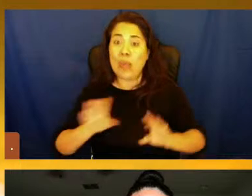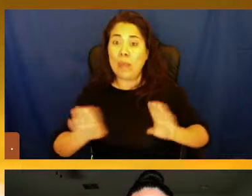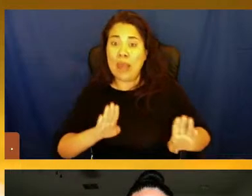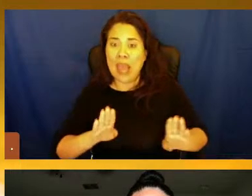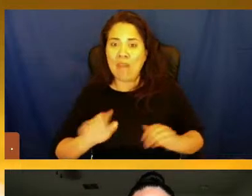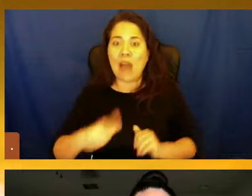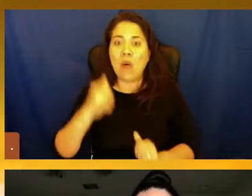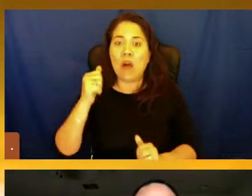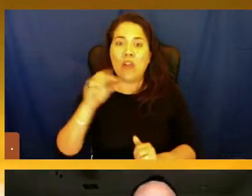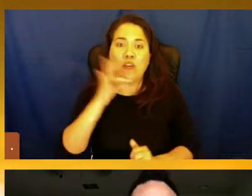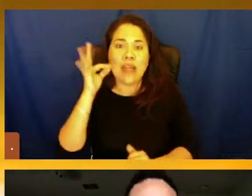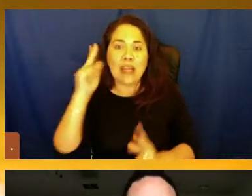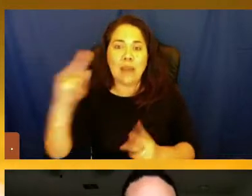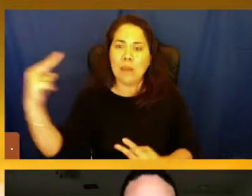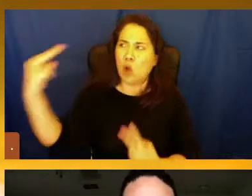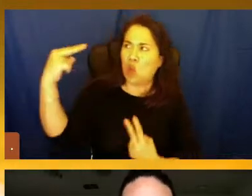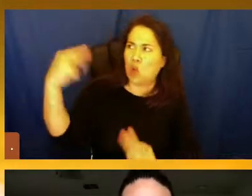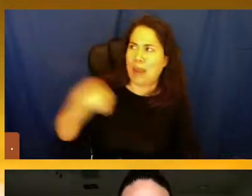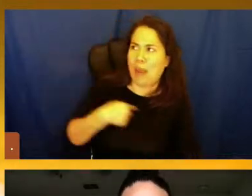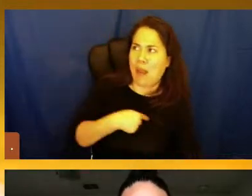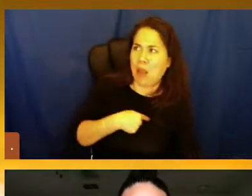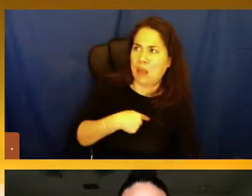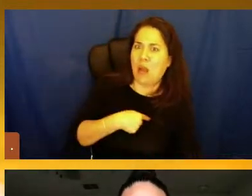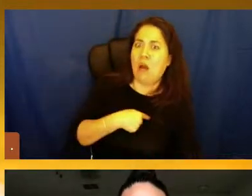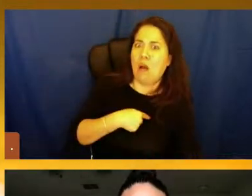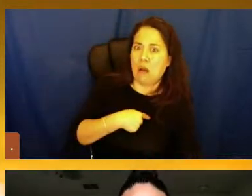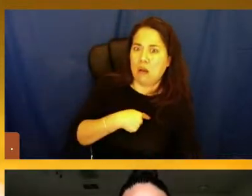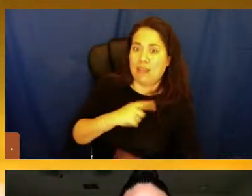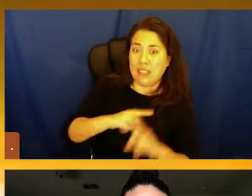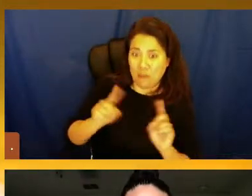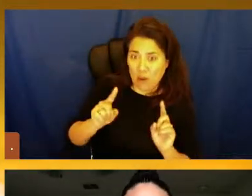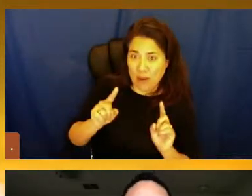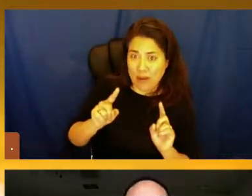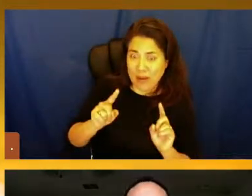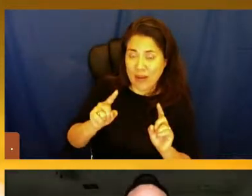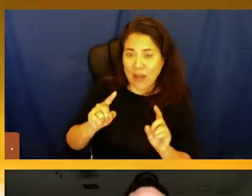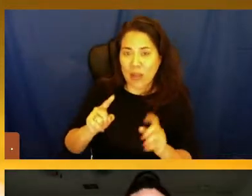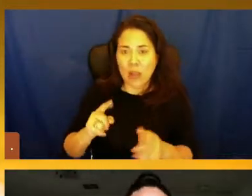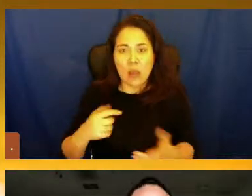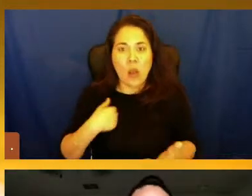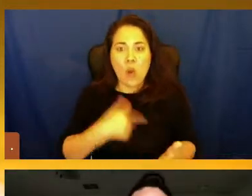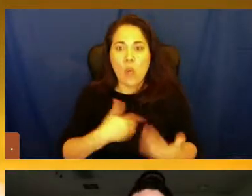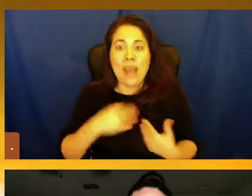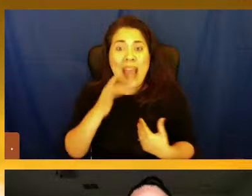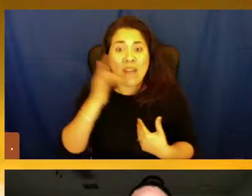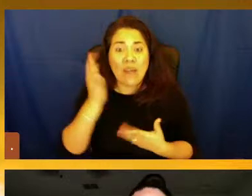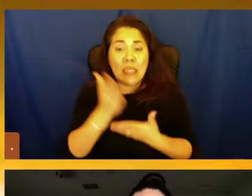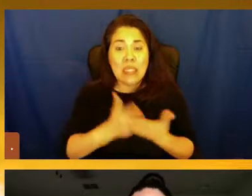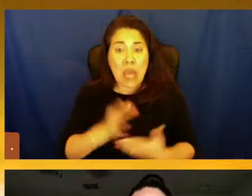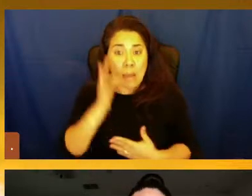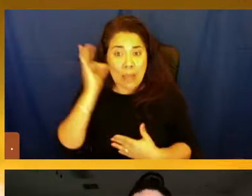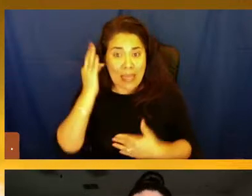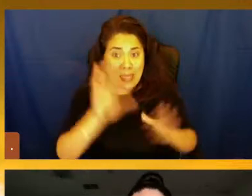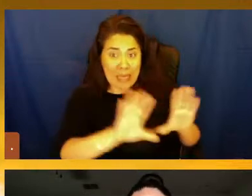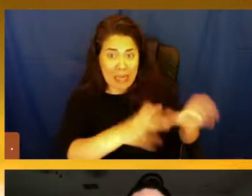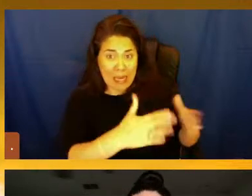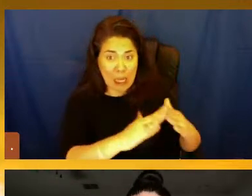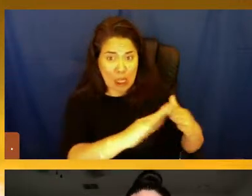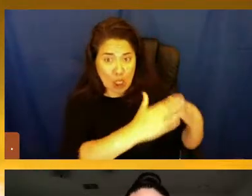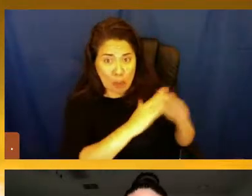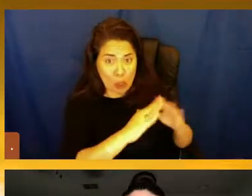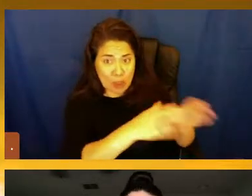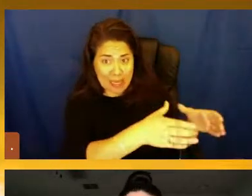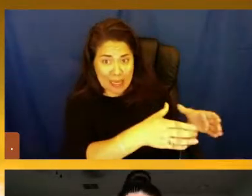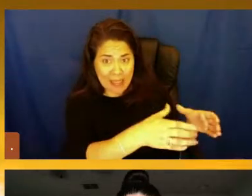Indian people is ridiculous. I mean, we have Indian communities out there that think that they're